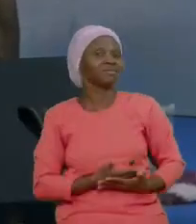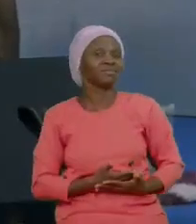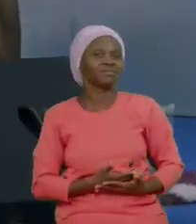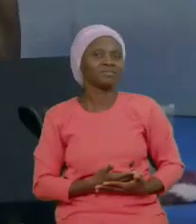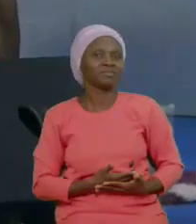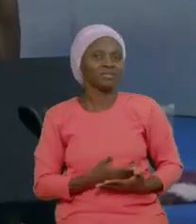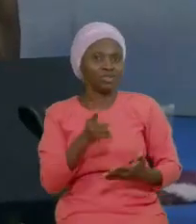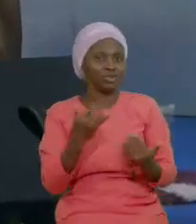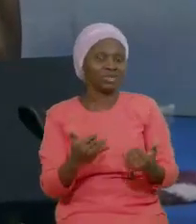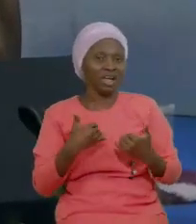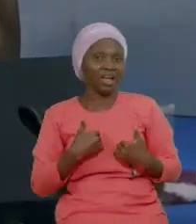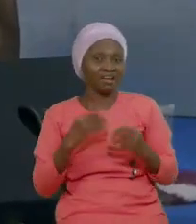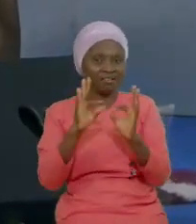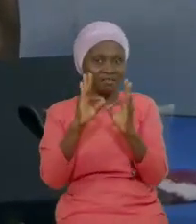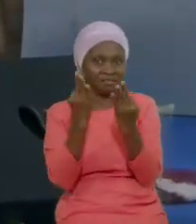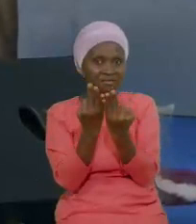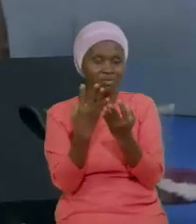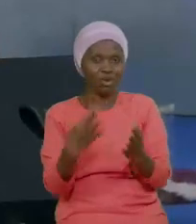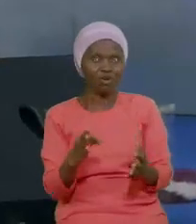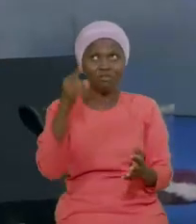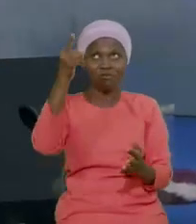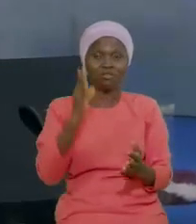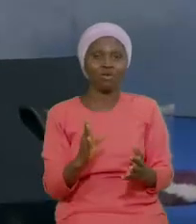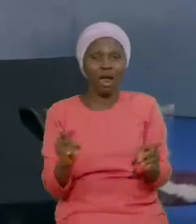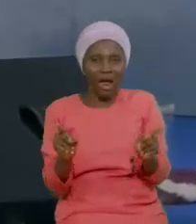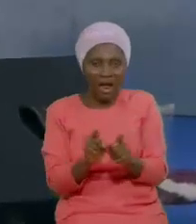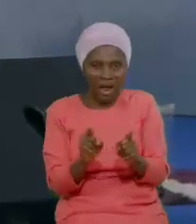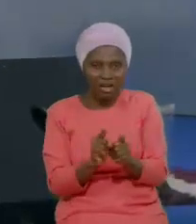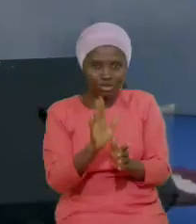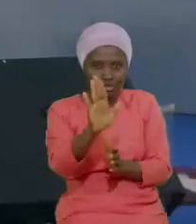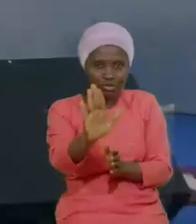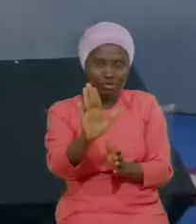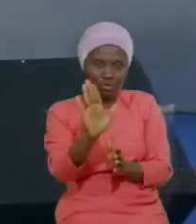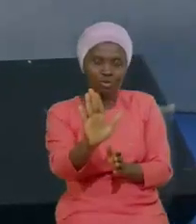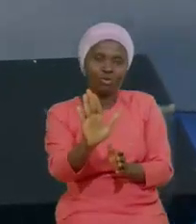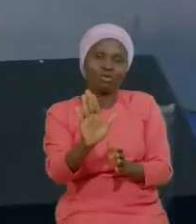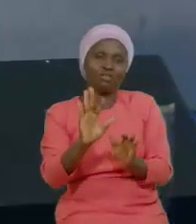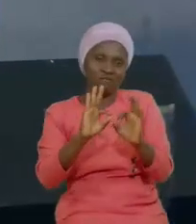the family of God as your own family.